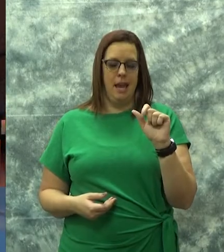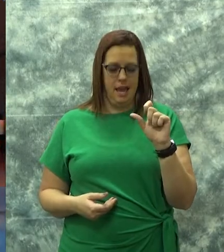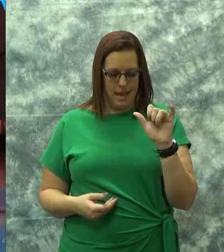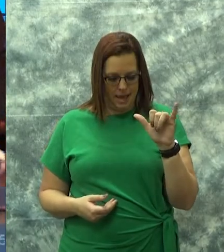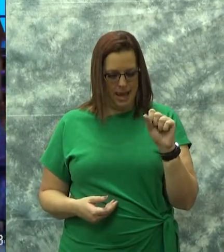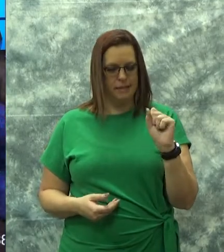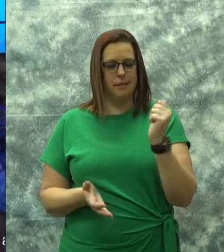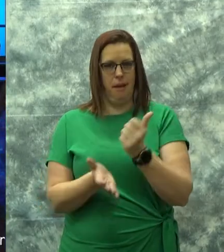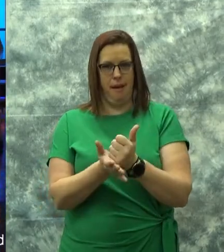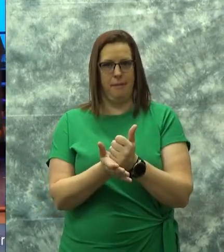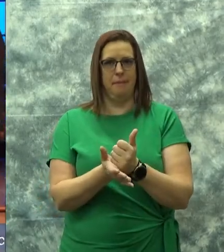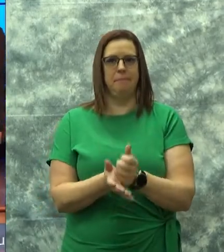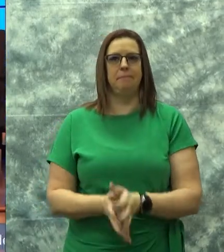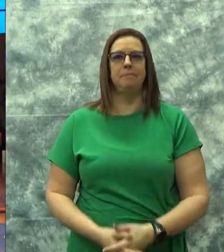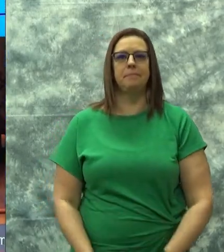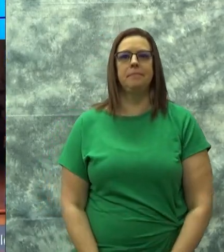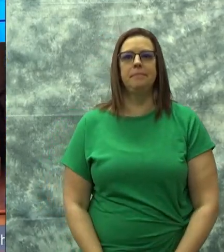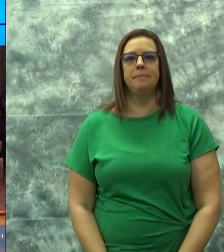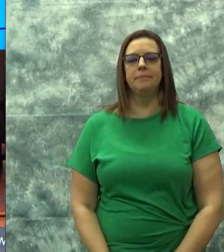is.